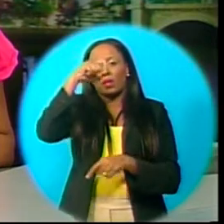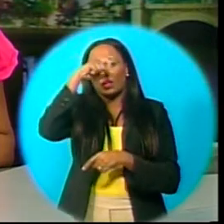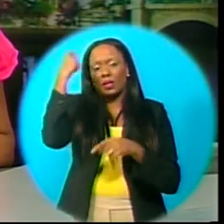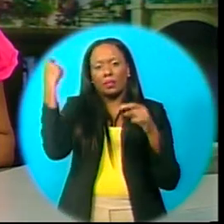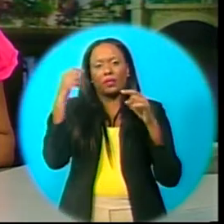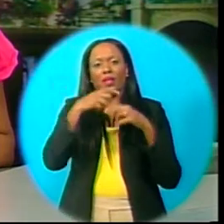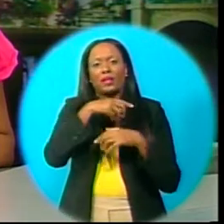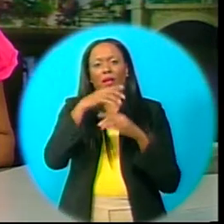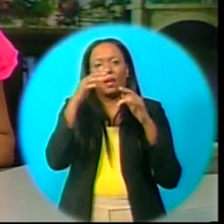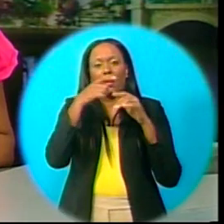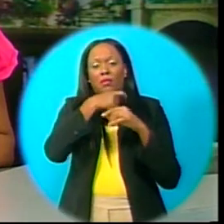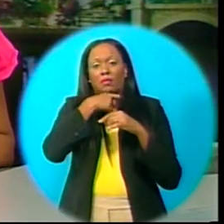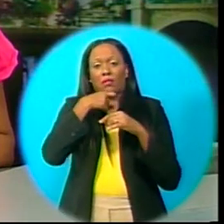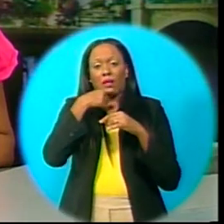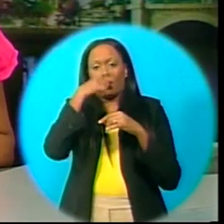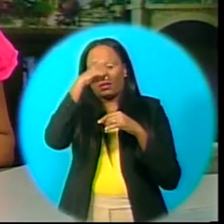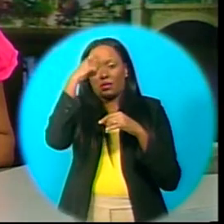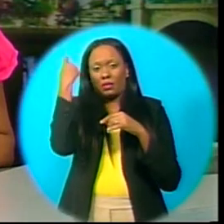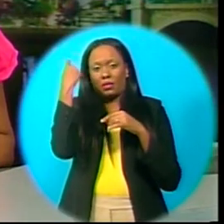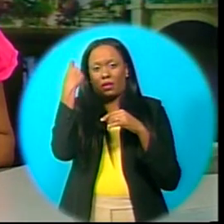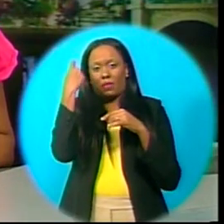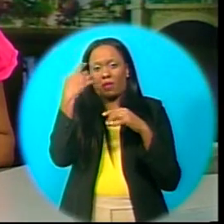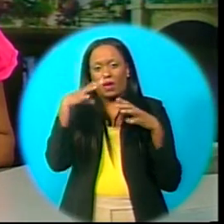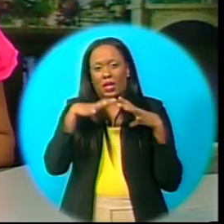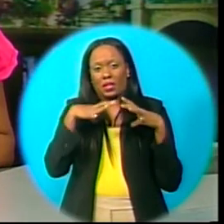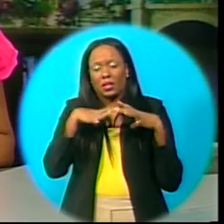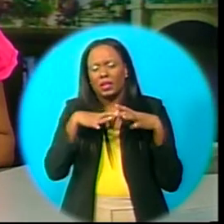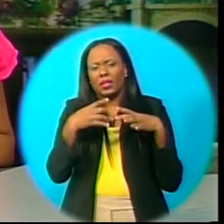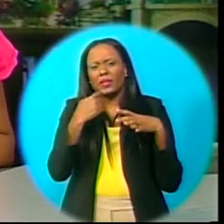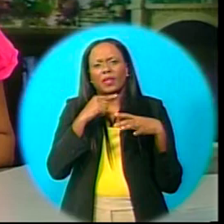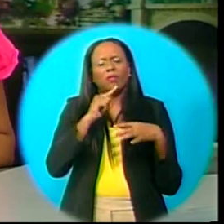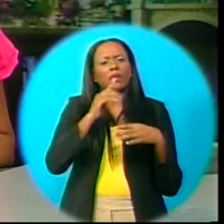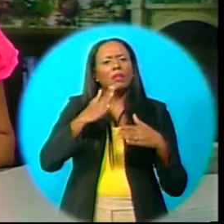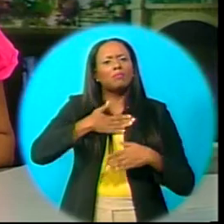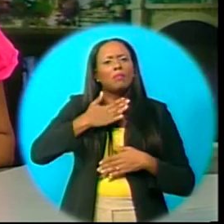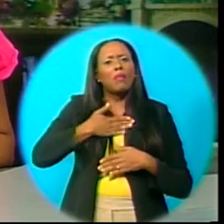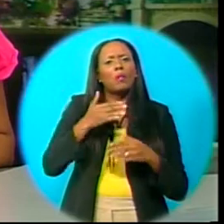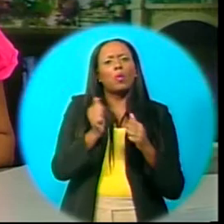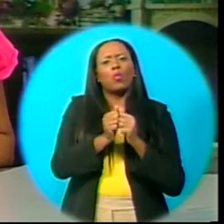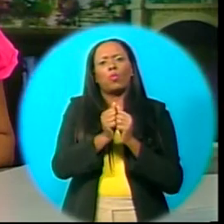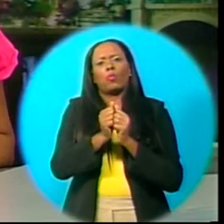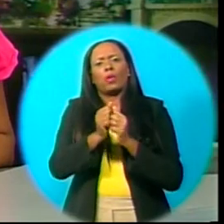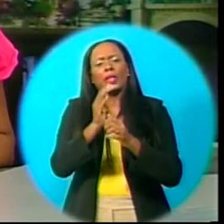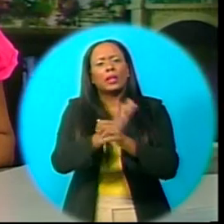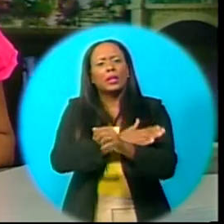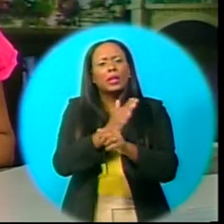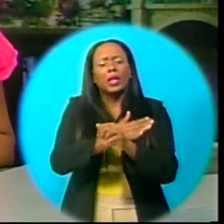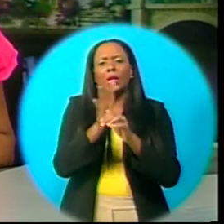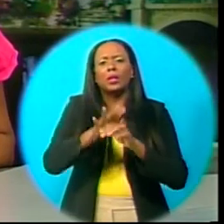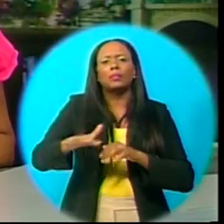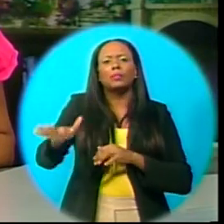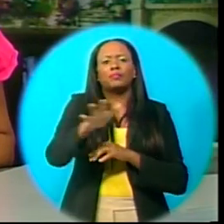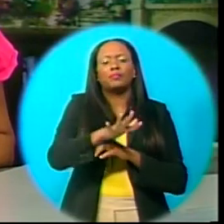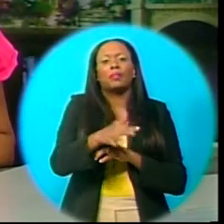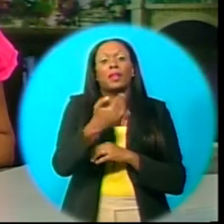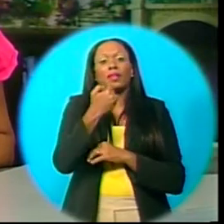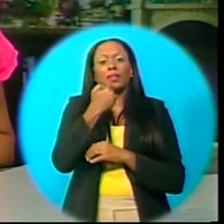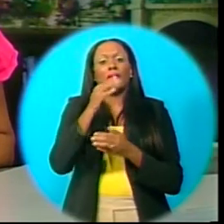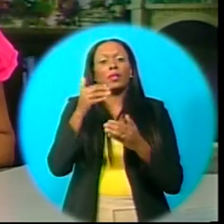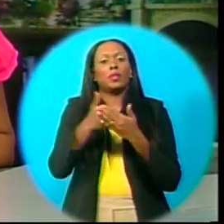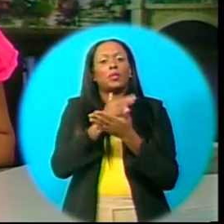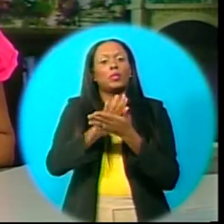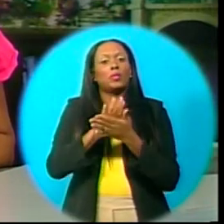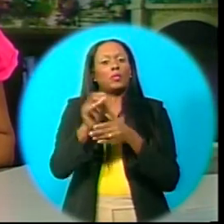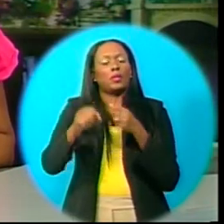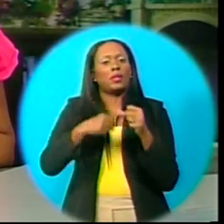Mr. Jones was satisfied with the progress that had been made over the past few weeks. The minister says his ministry expects the new school year to begin without